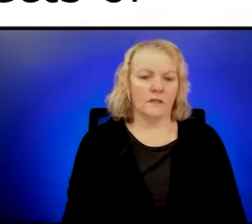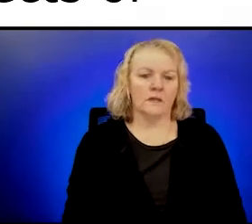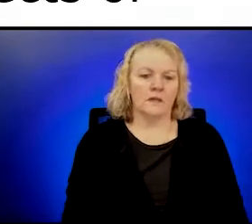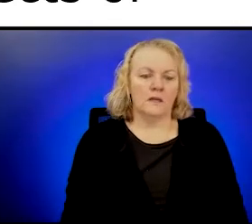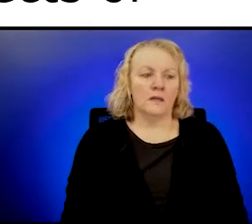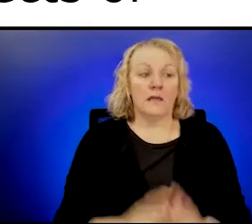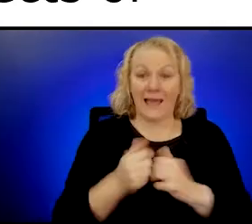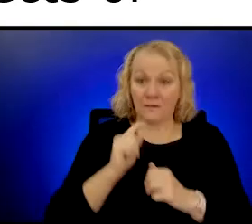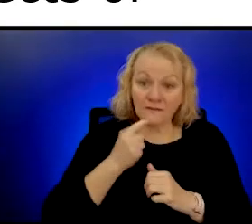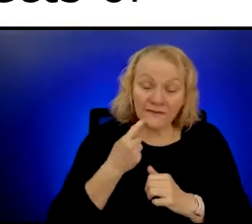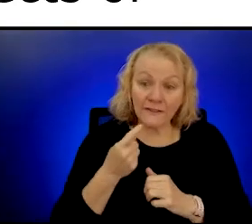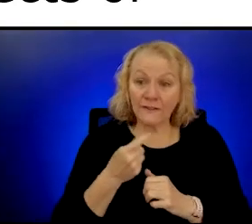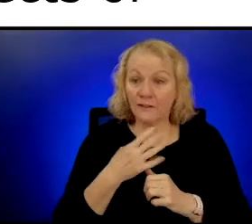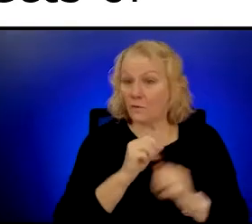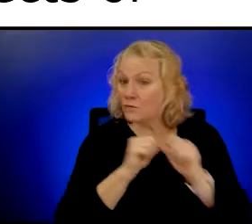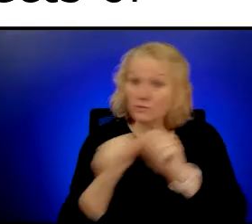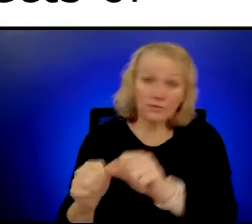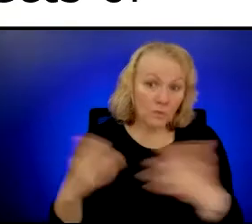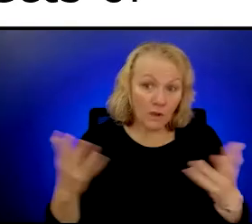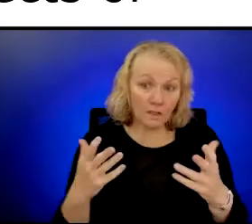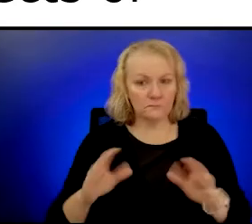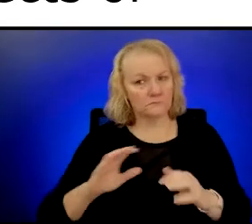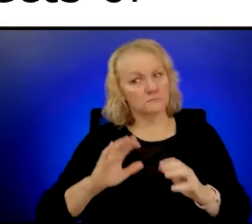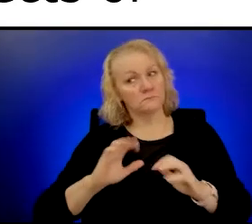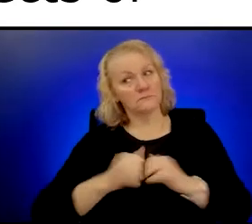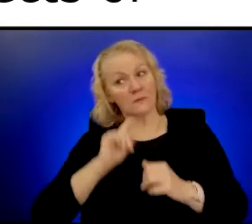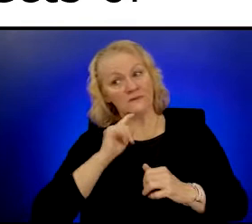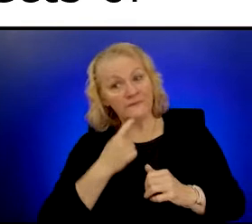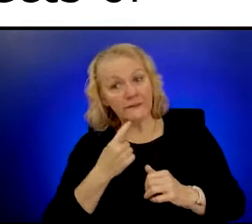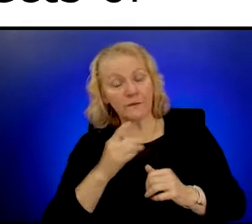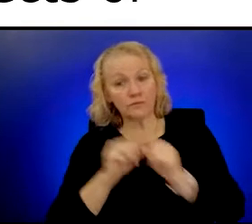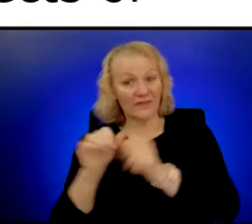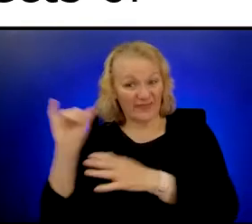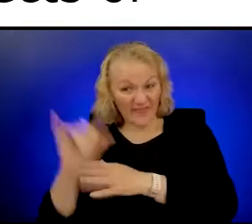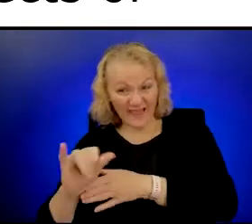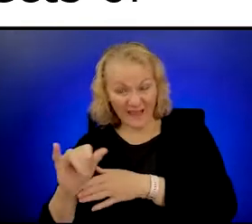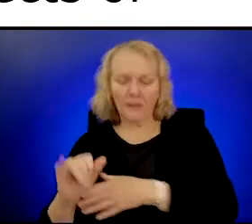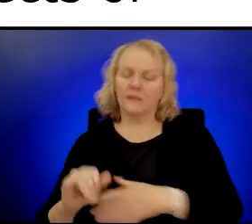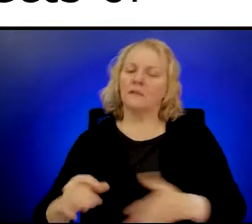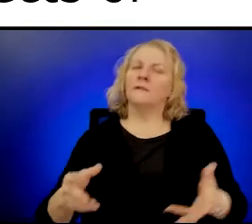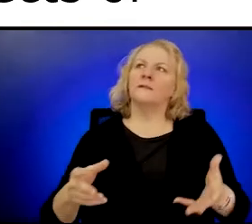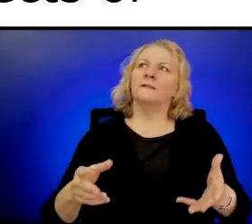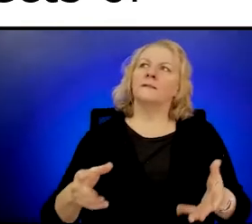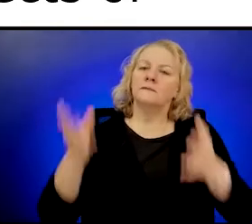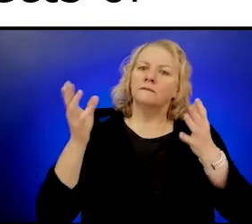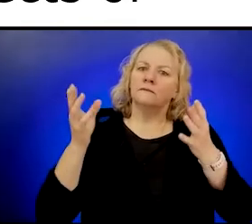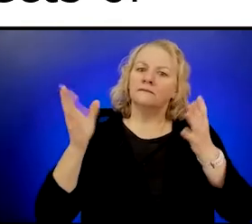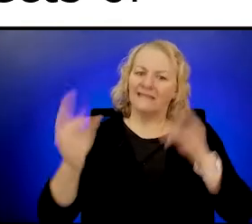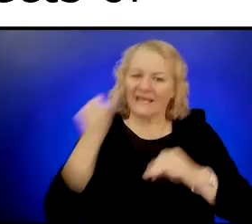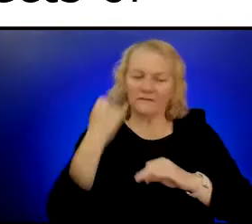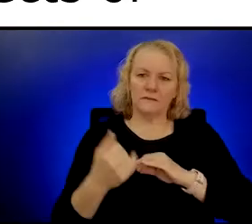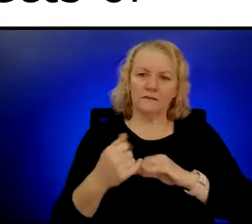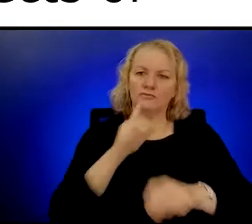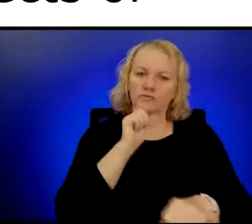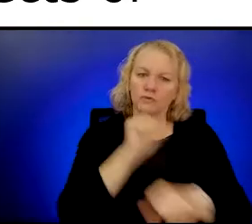Severity and duration. So the severity and duration of an impairment determines whether it substantially limits a major